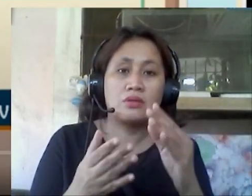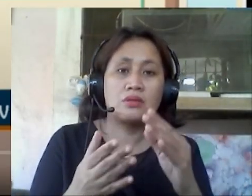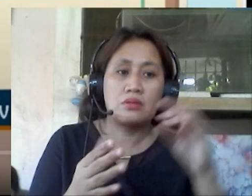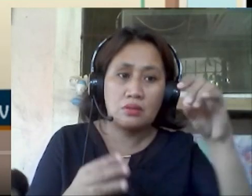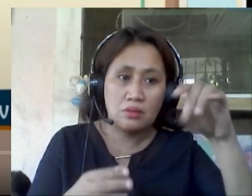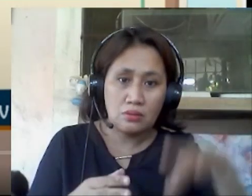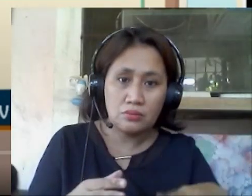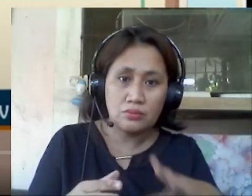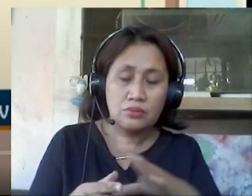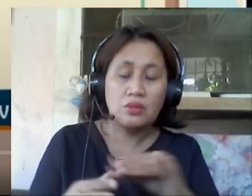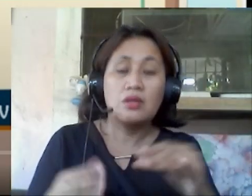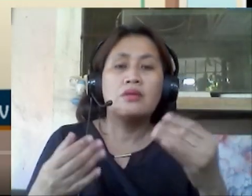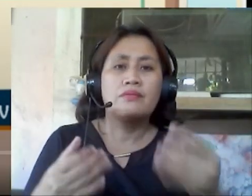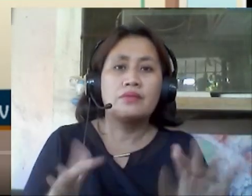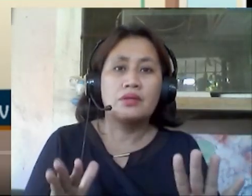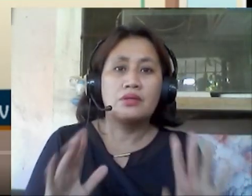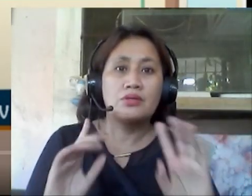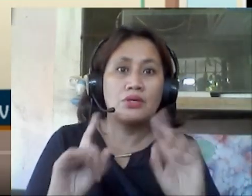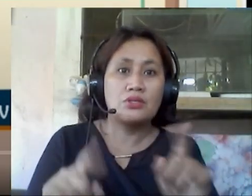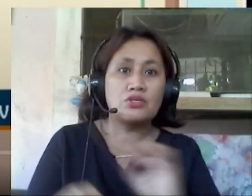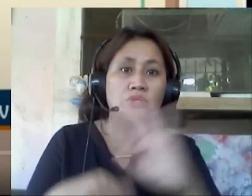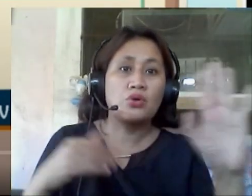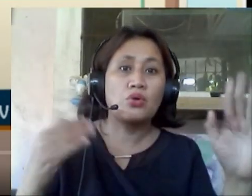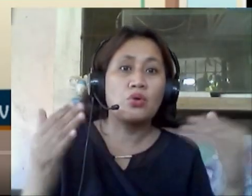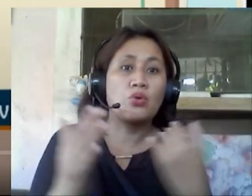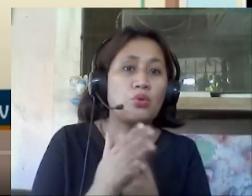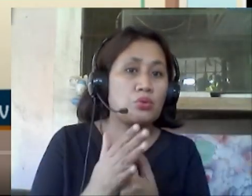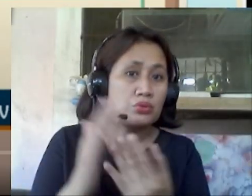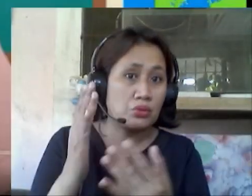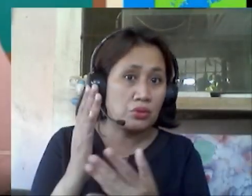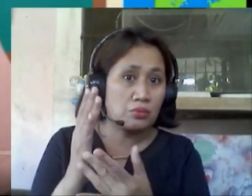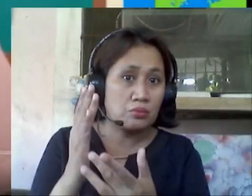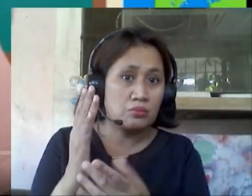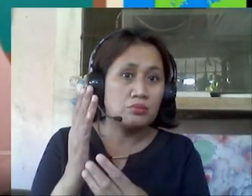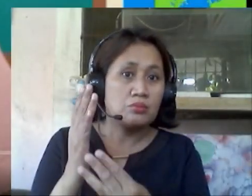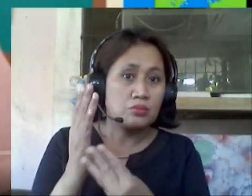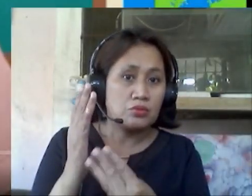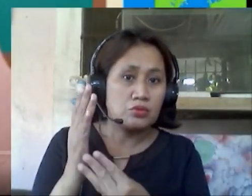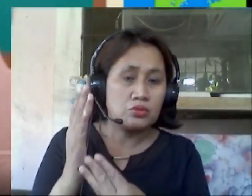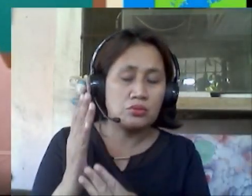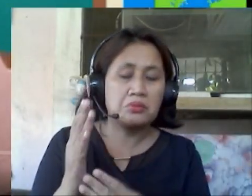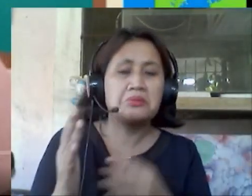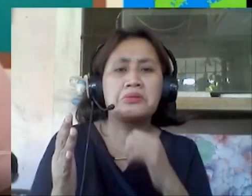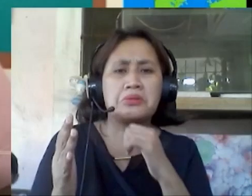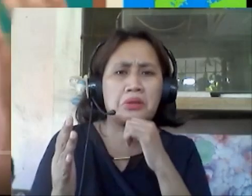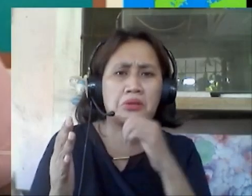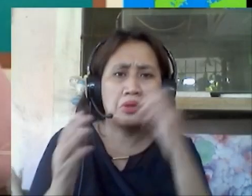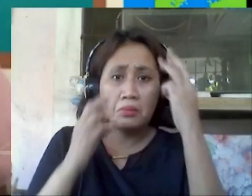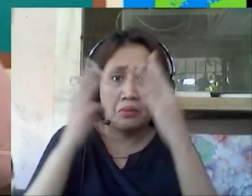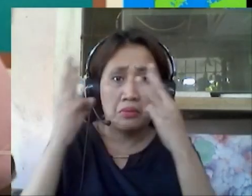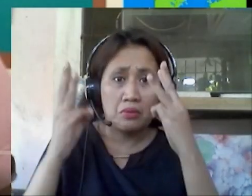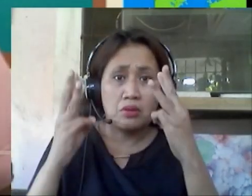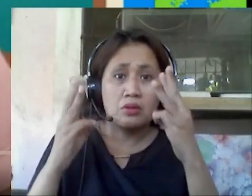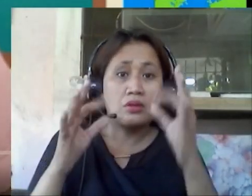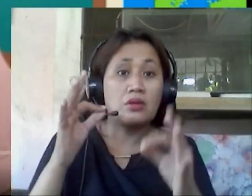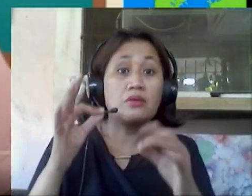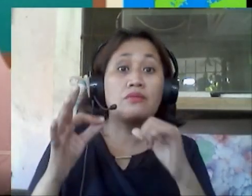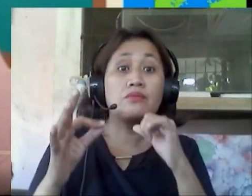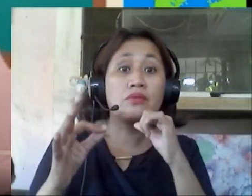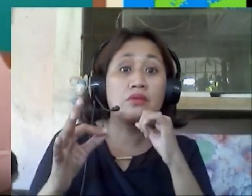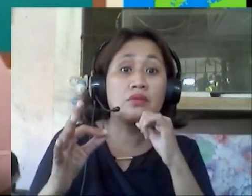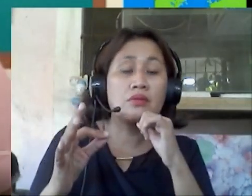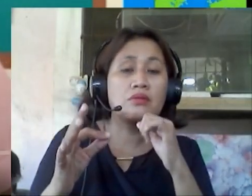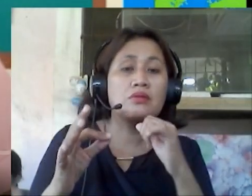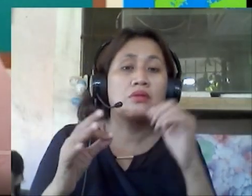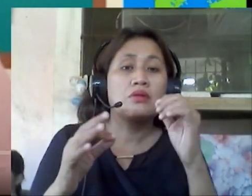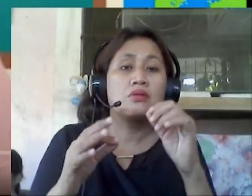to answer the activities and your self-learning module correctly. But don't worry if you didn't, because you will always improve